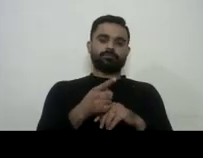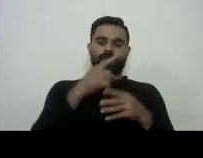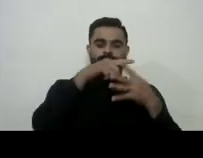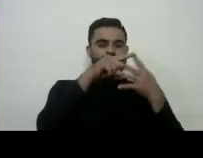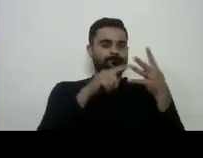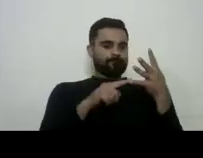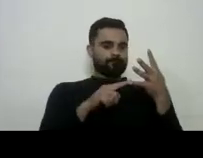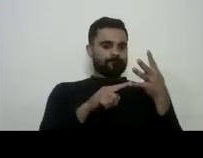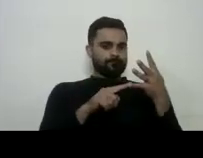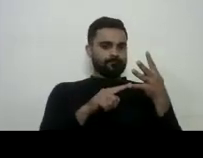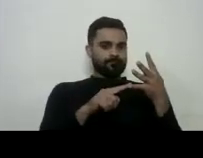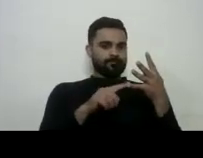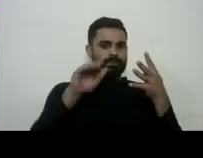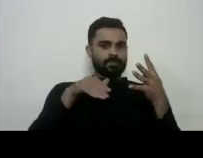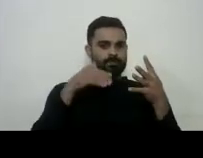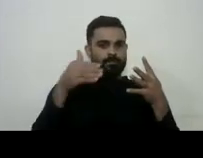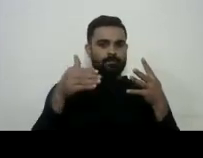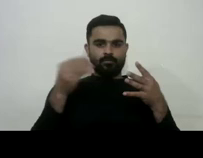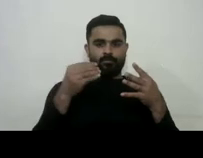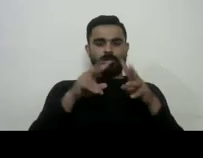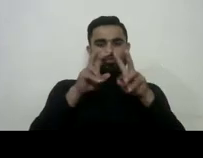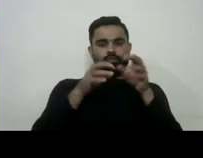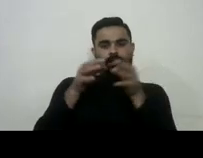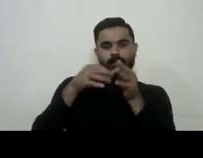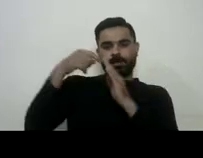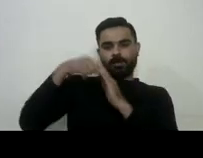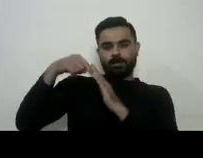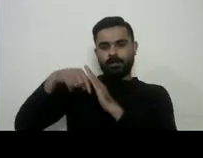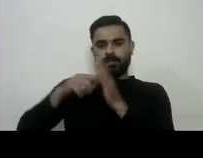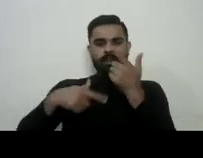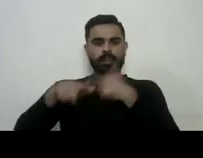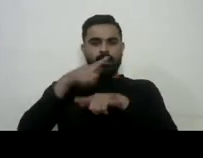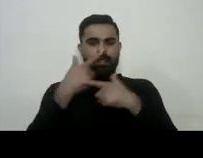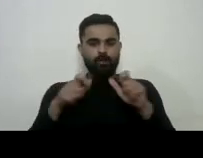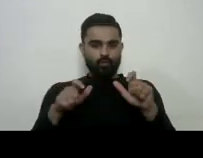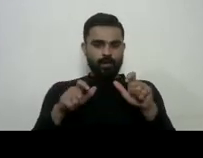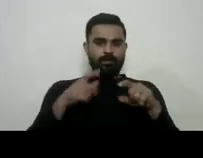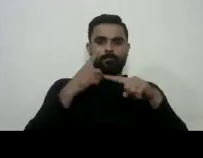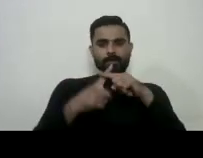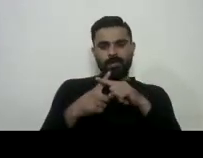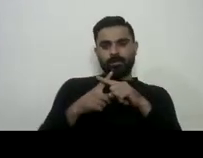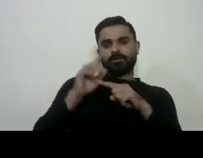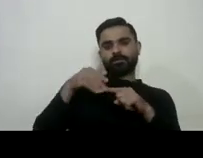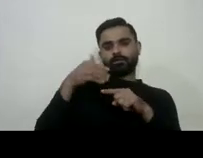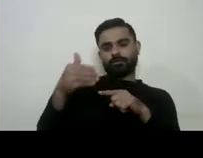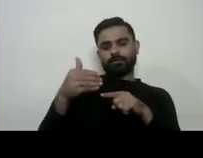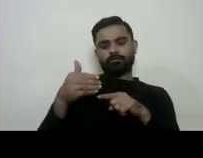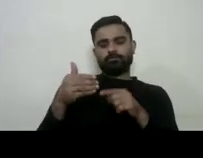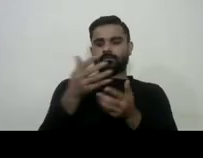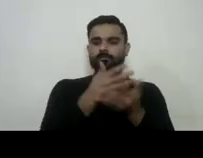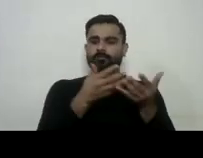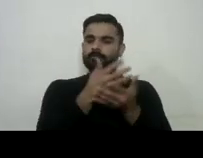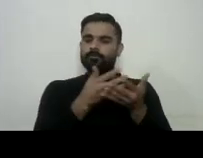beliefs. Then we quickly went through a couple of definitions of translanguaging, and then we have